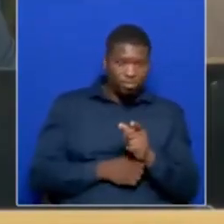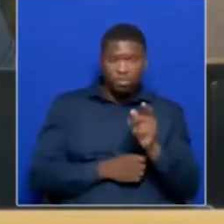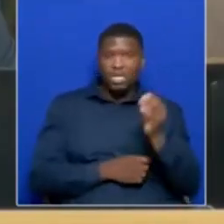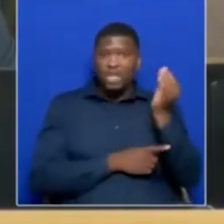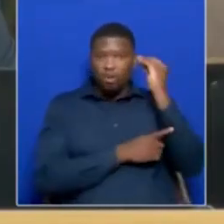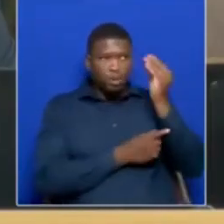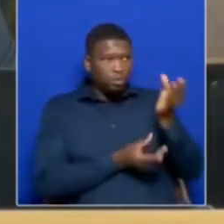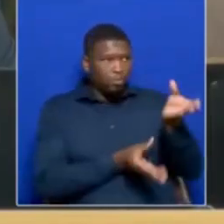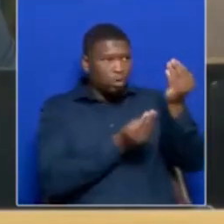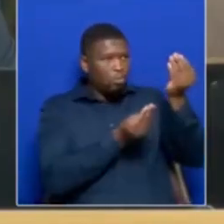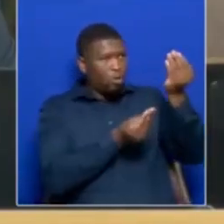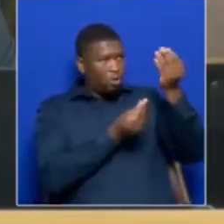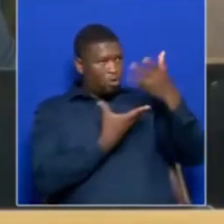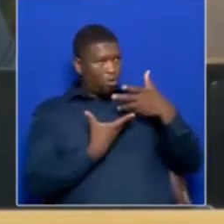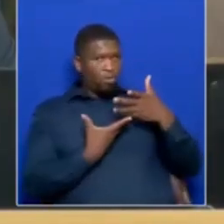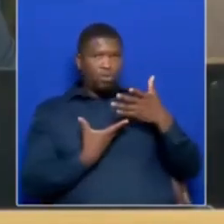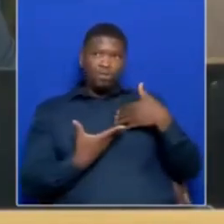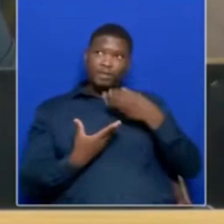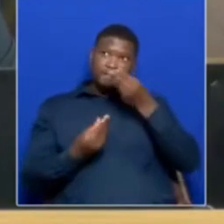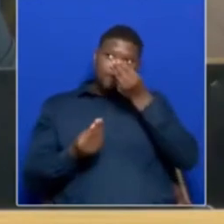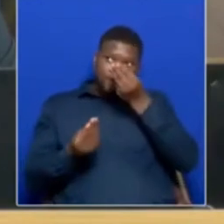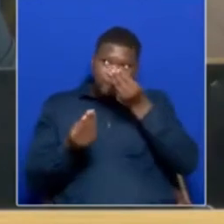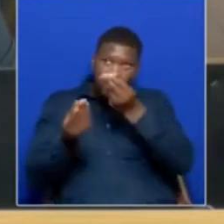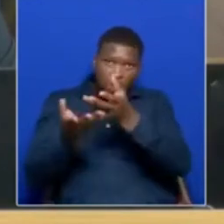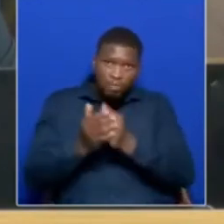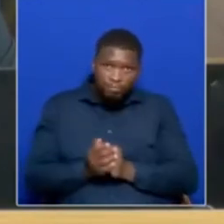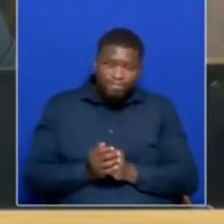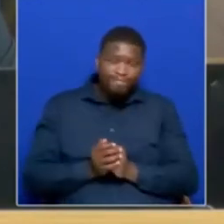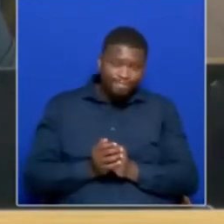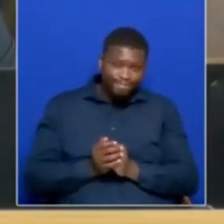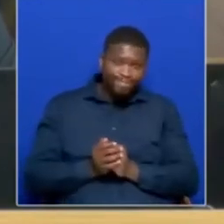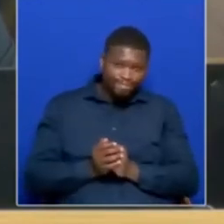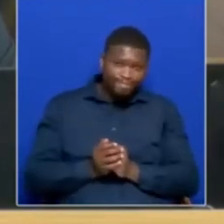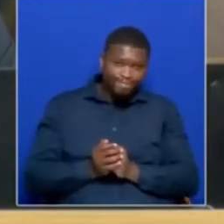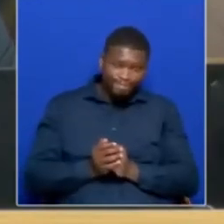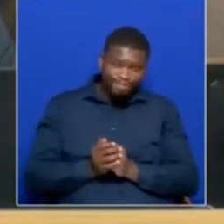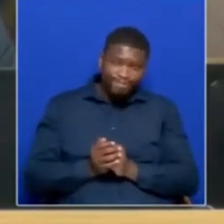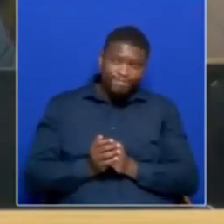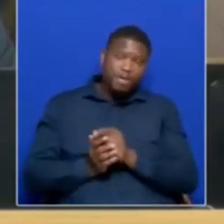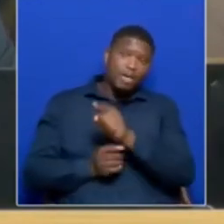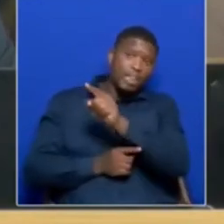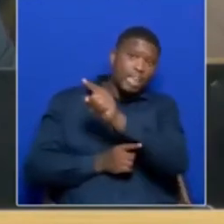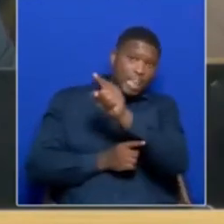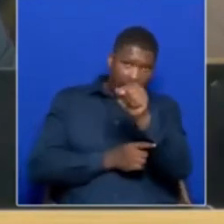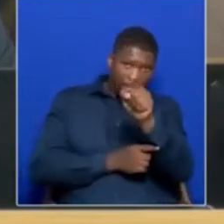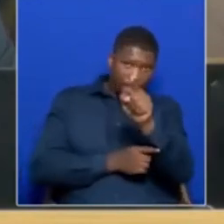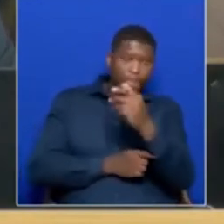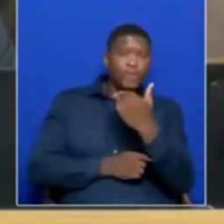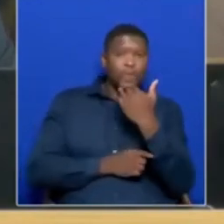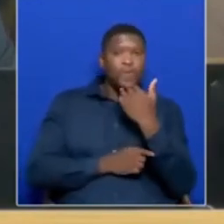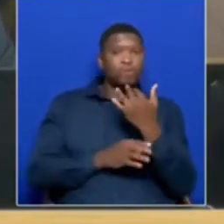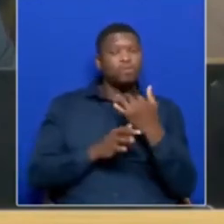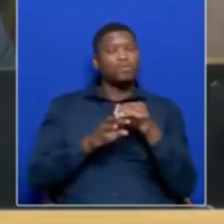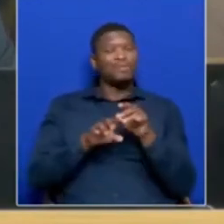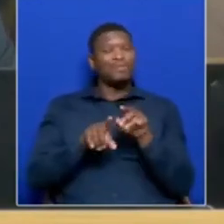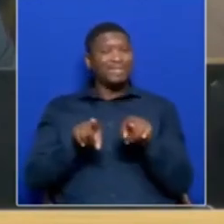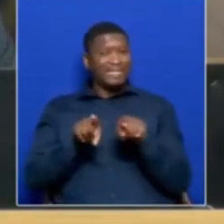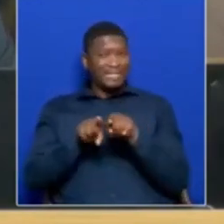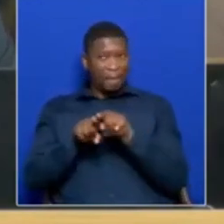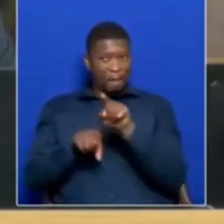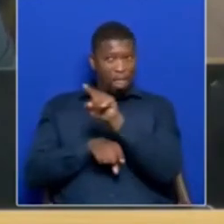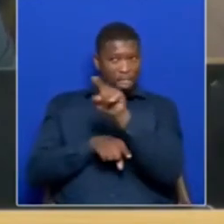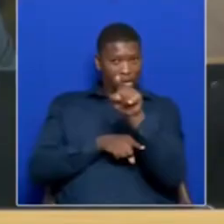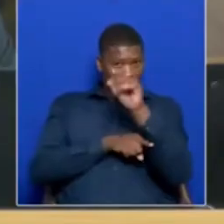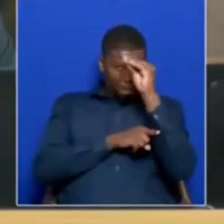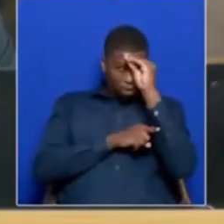the answers you've given thus far, I assume are the same superiors whom you